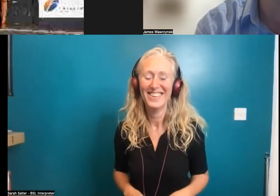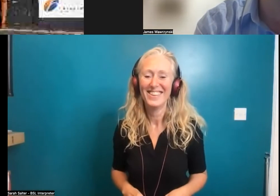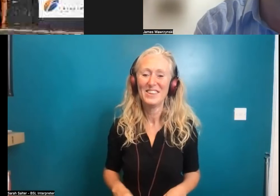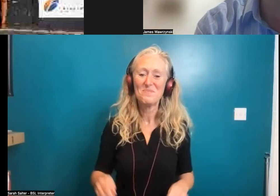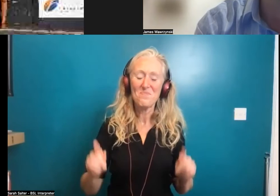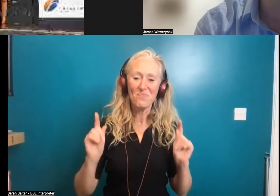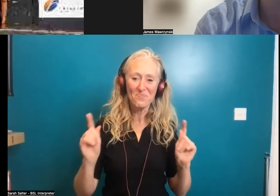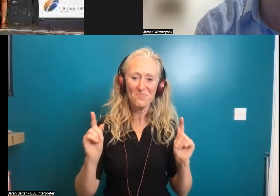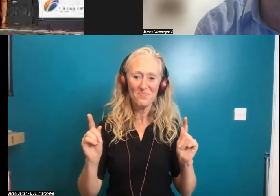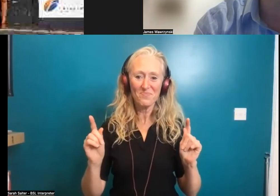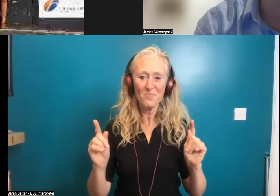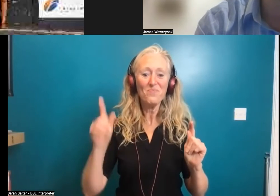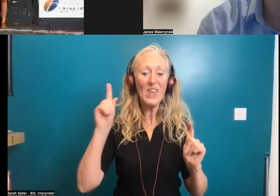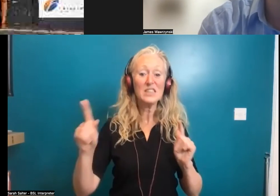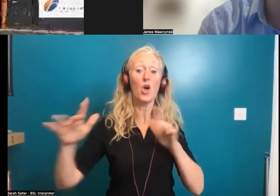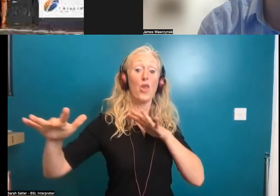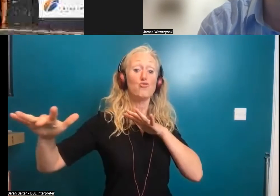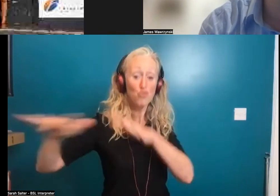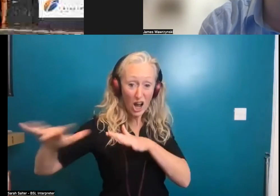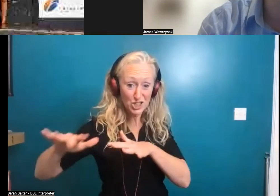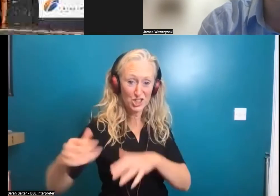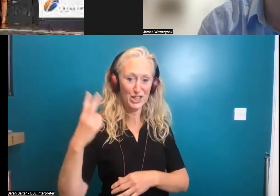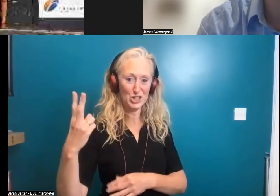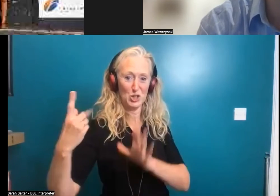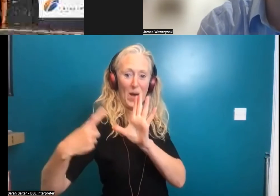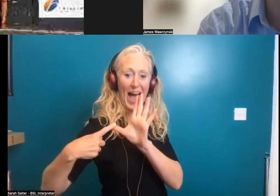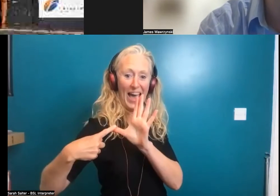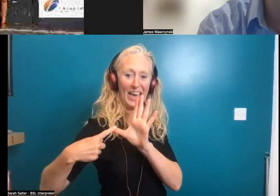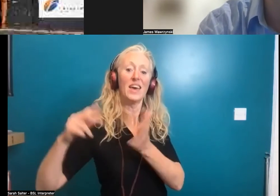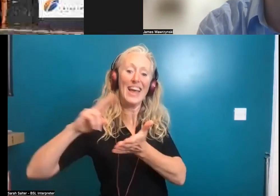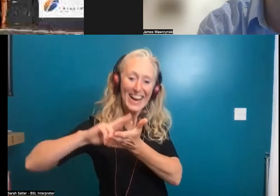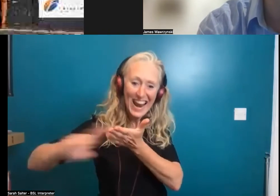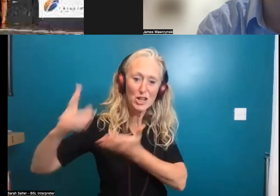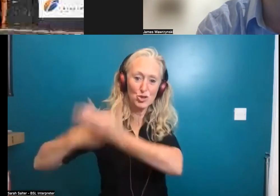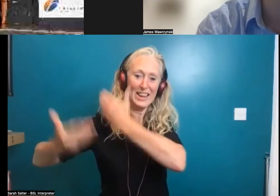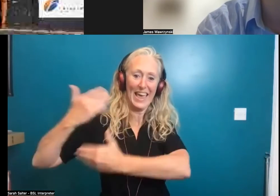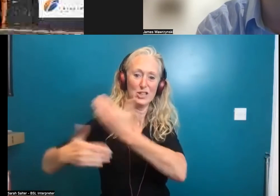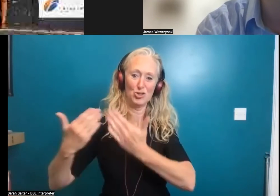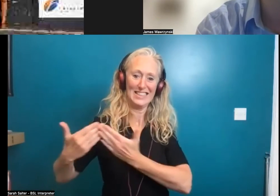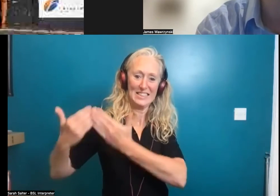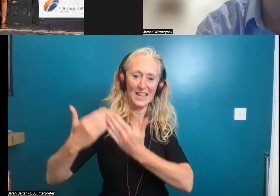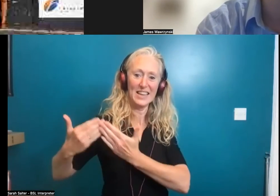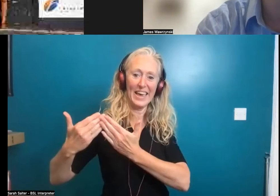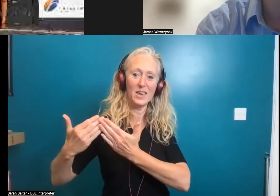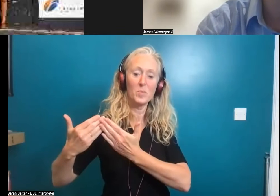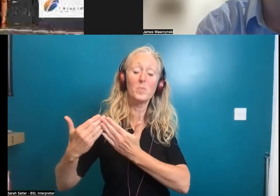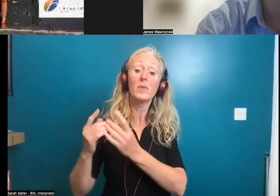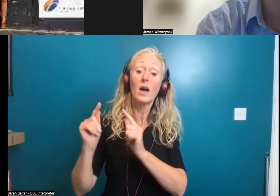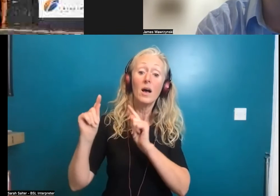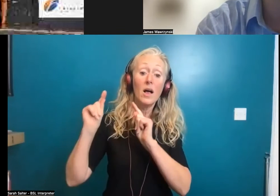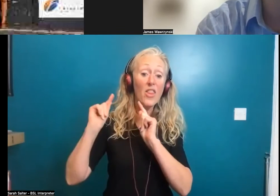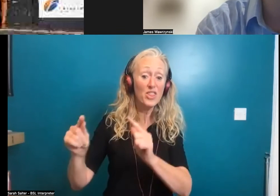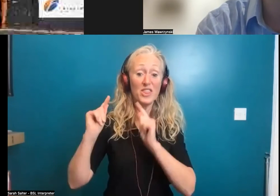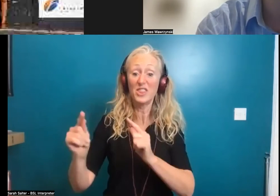the Rush2A natural history study has fed, which is a study across many